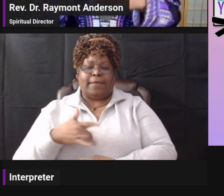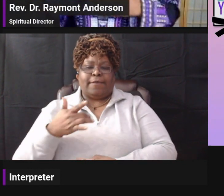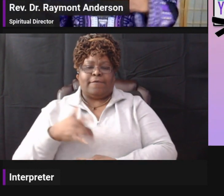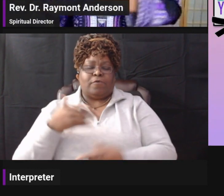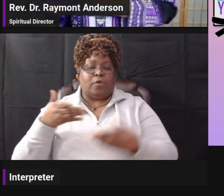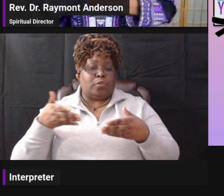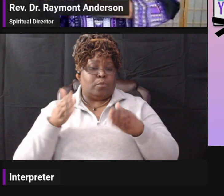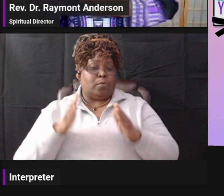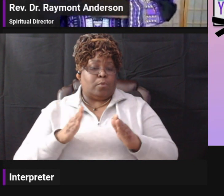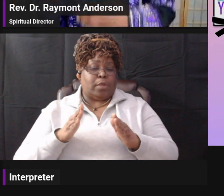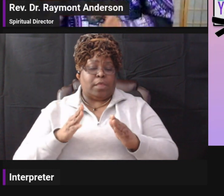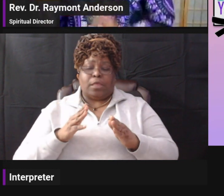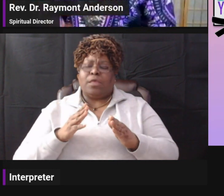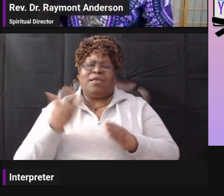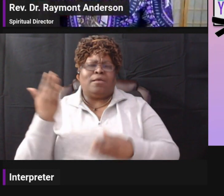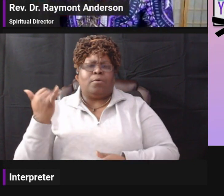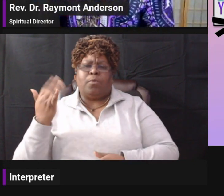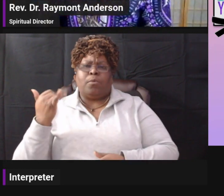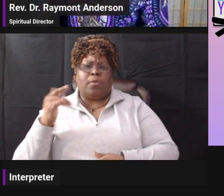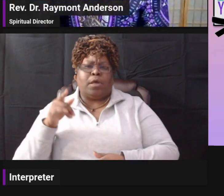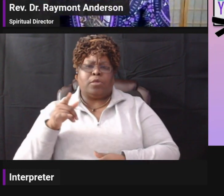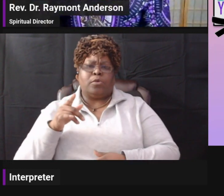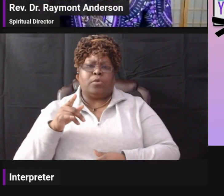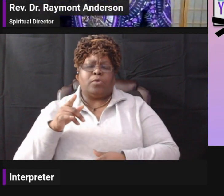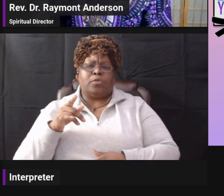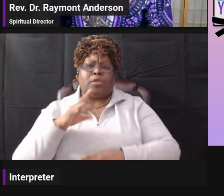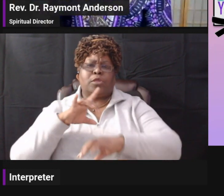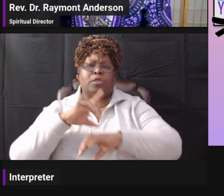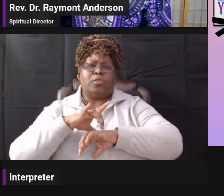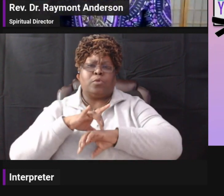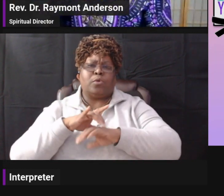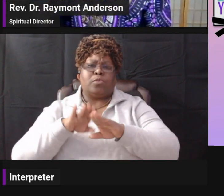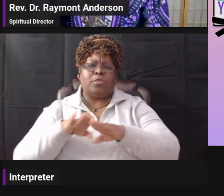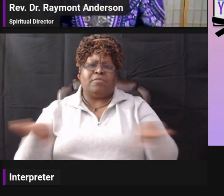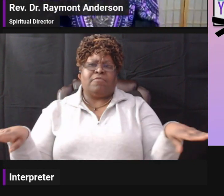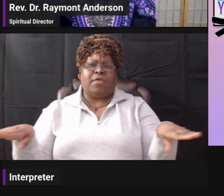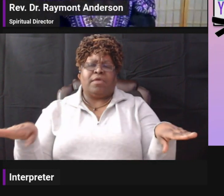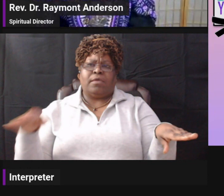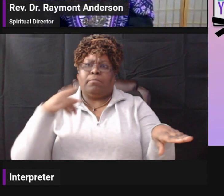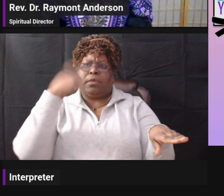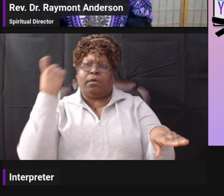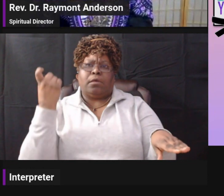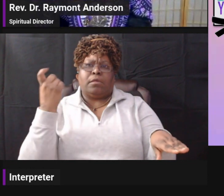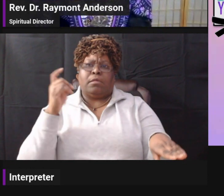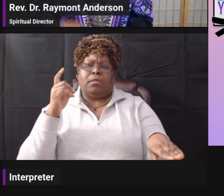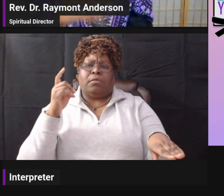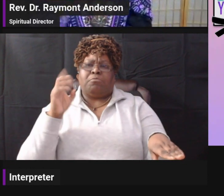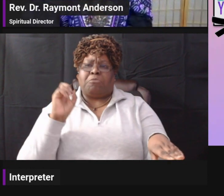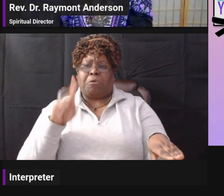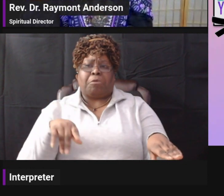See, we can feel a certain way. The world, why do you think the earth is flat? Well,